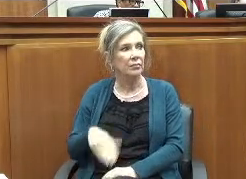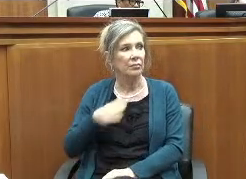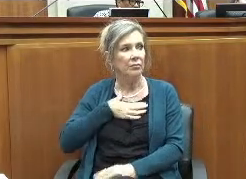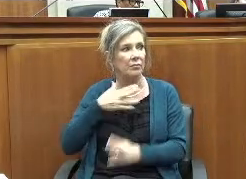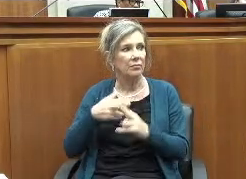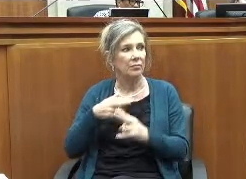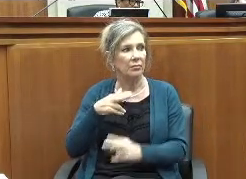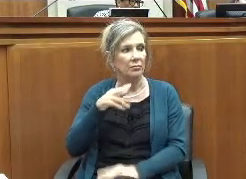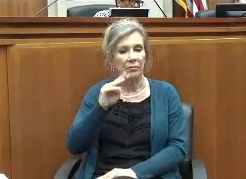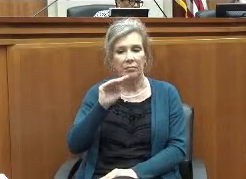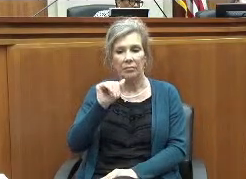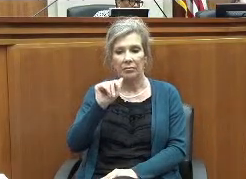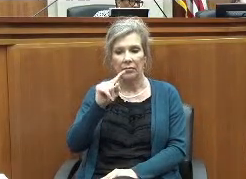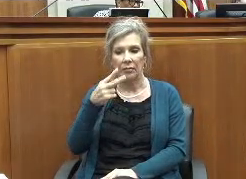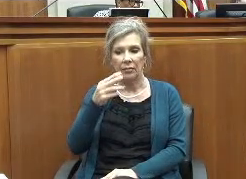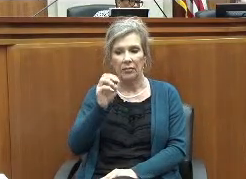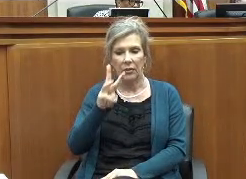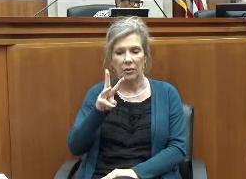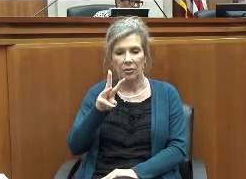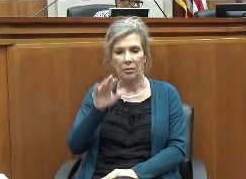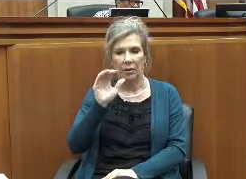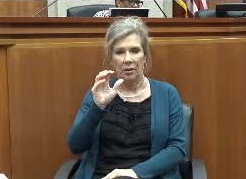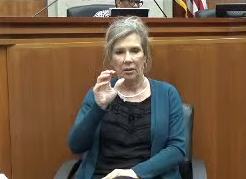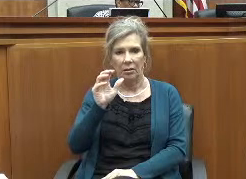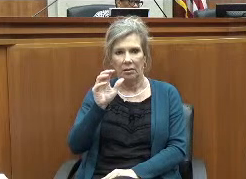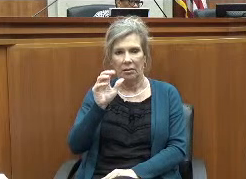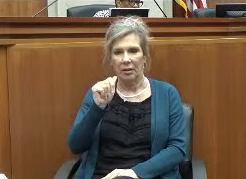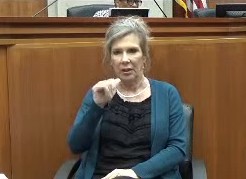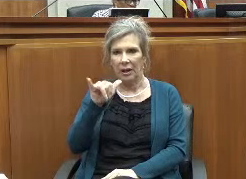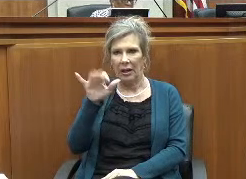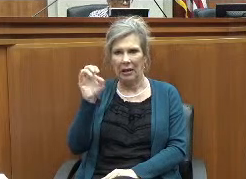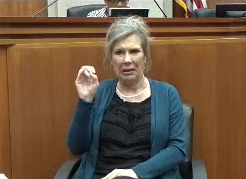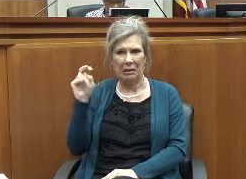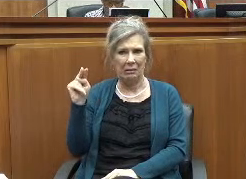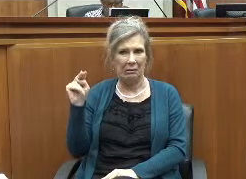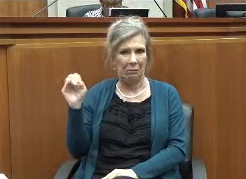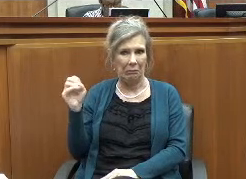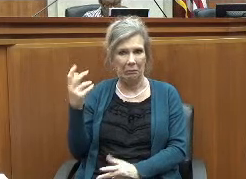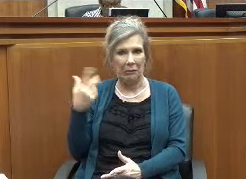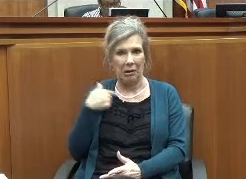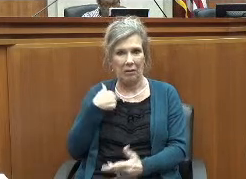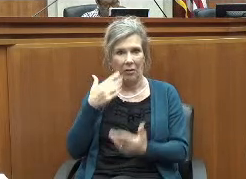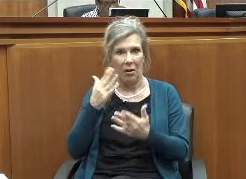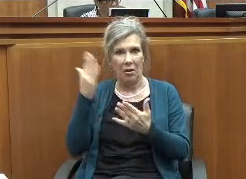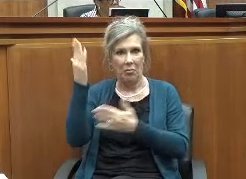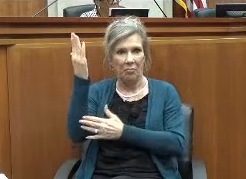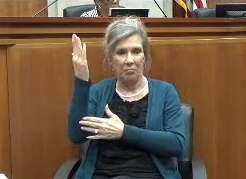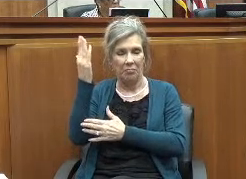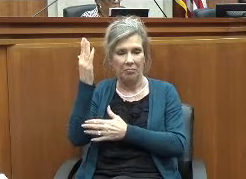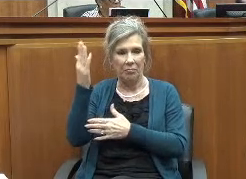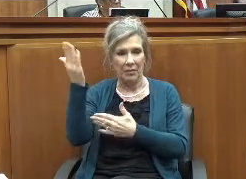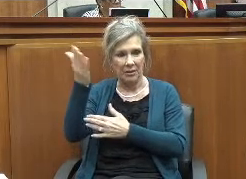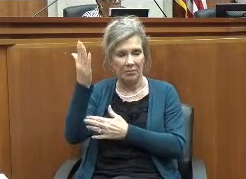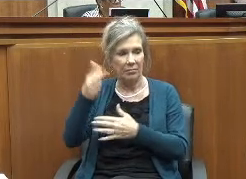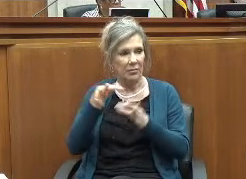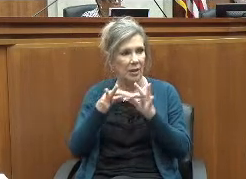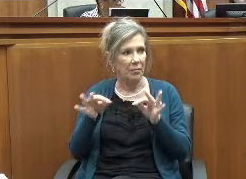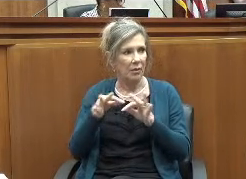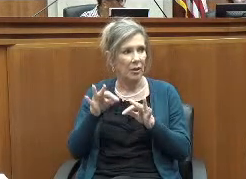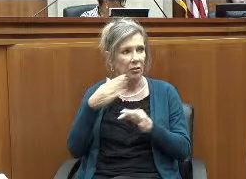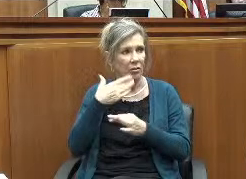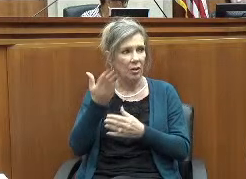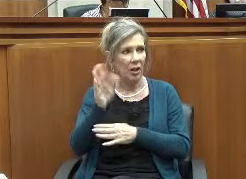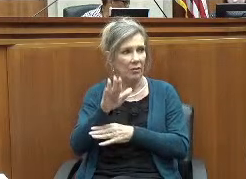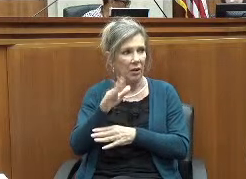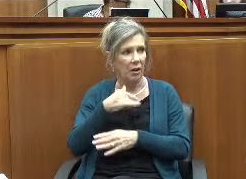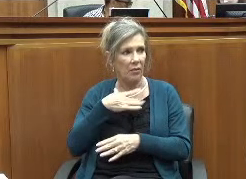My name is Matthew Calle, and I have a prepared statement as well. Good afternoon, everyone. I also